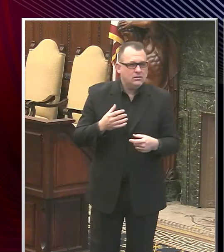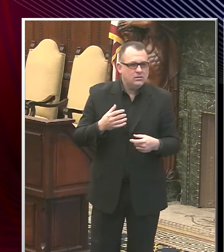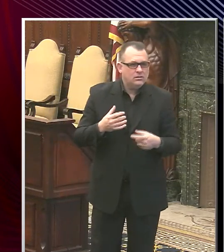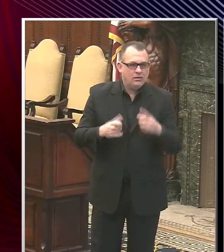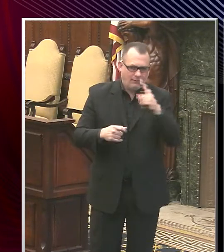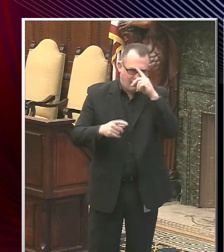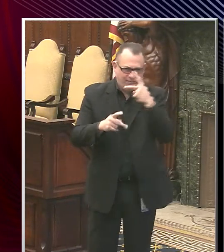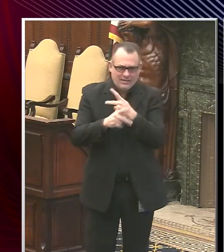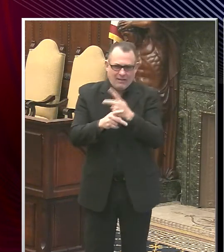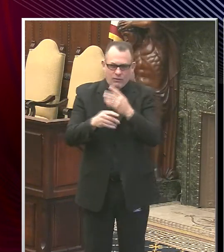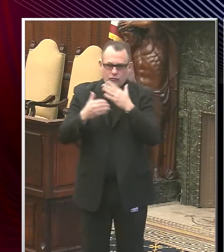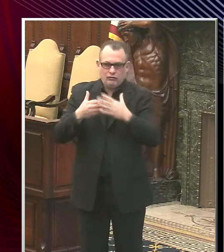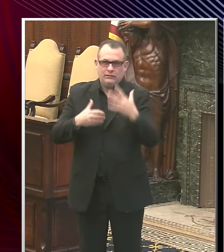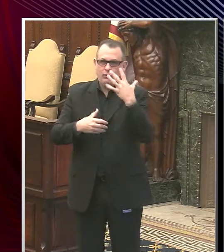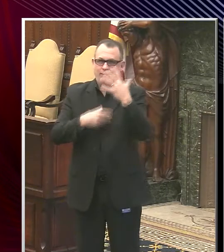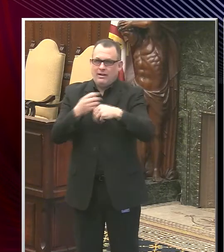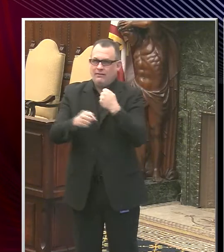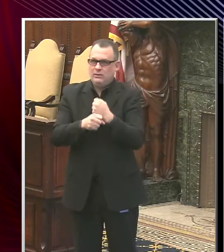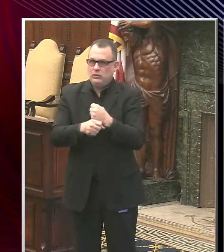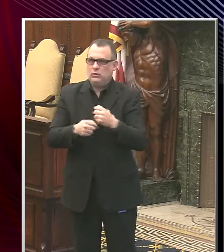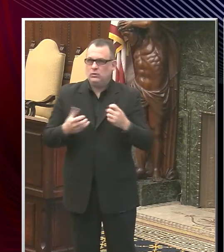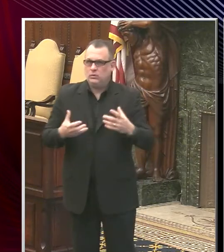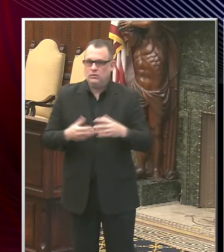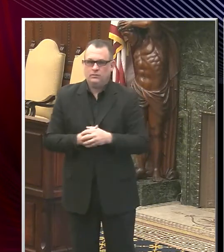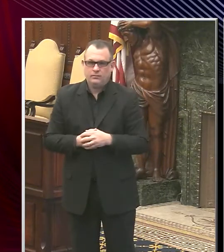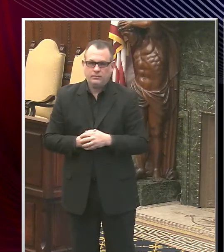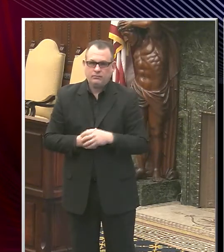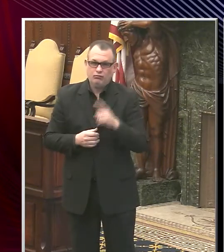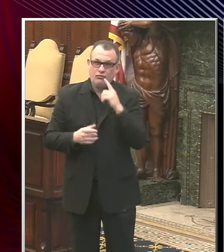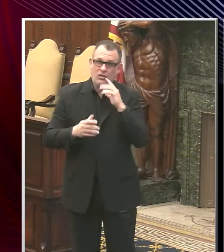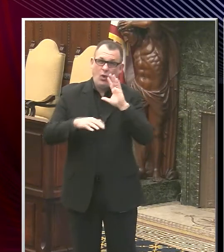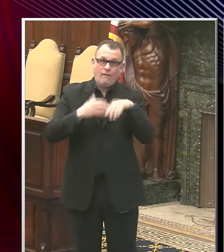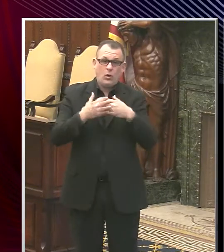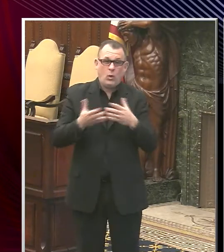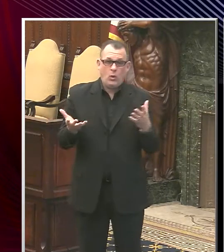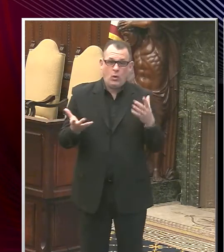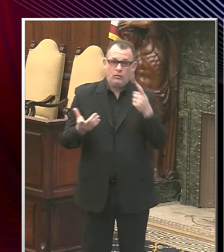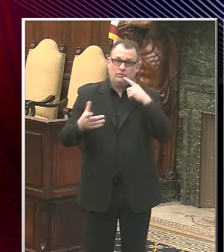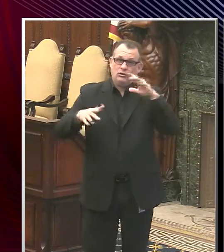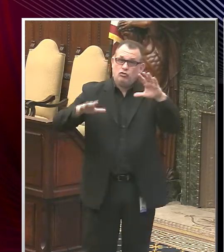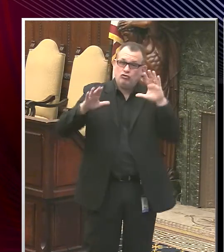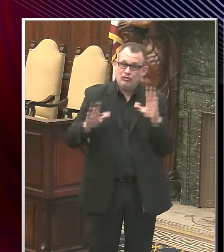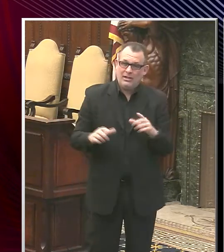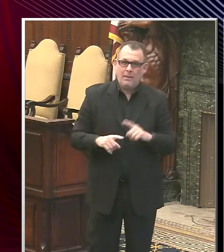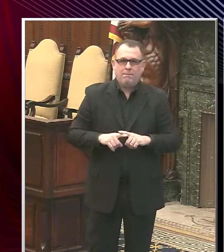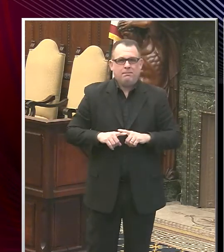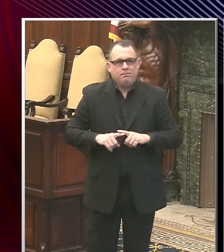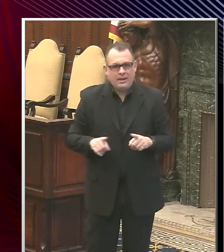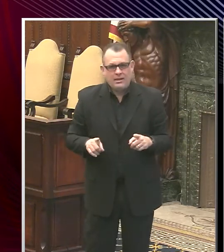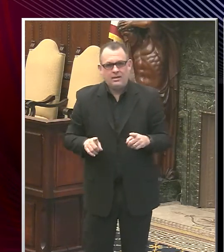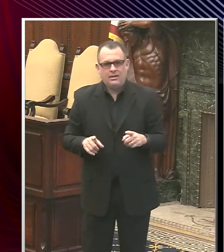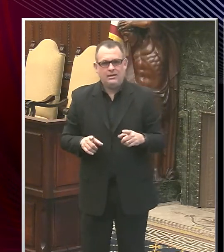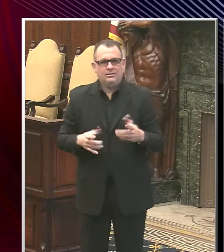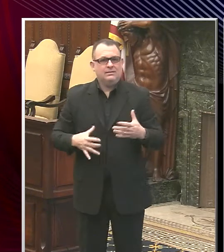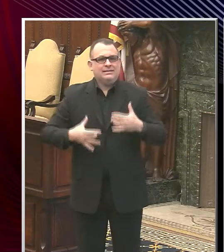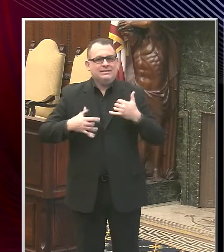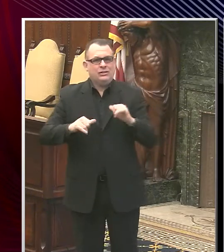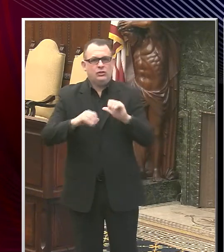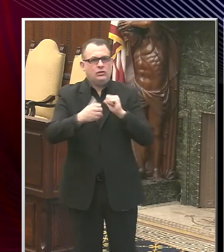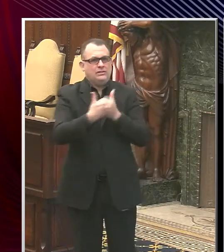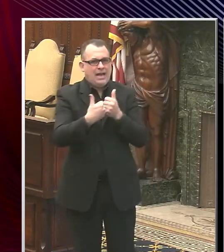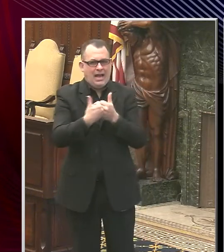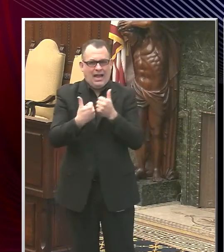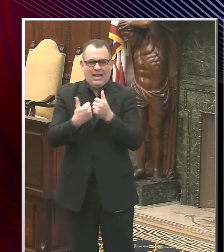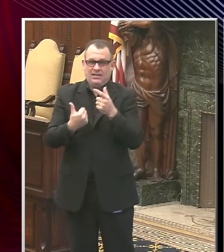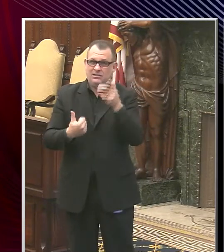plan. So overall, really positive, but we still have significant challenges as we put the